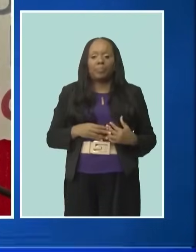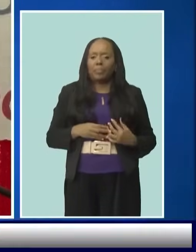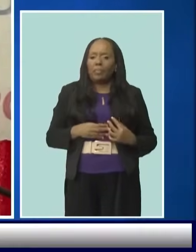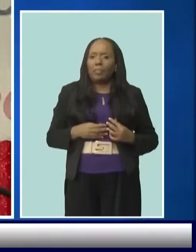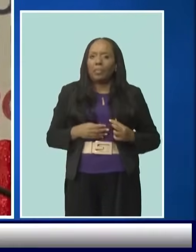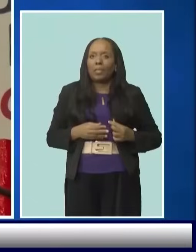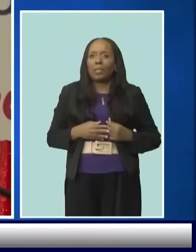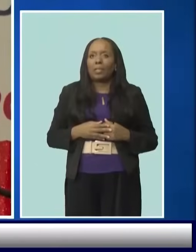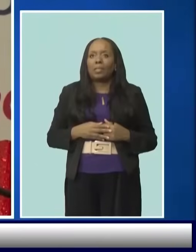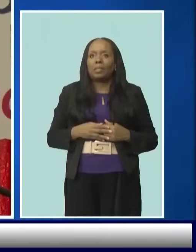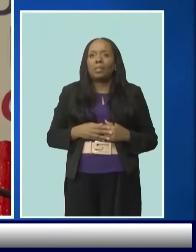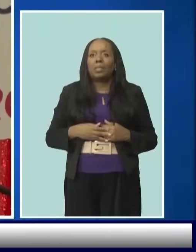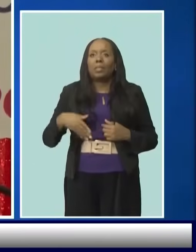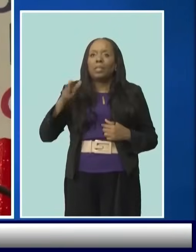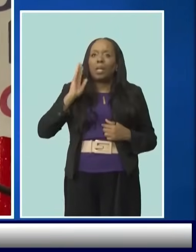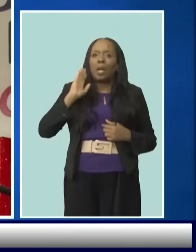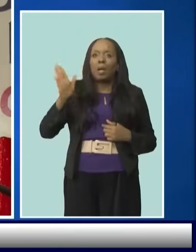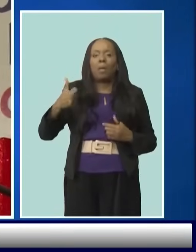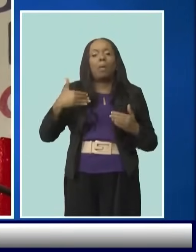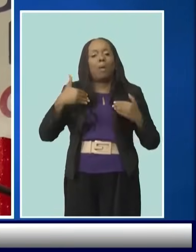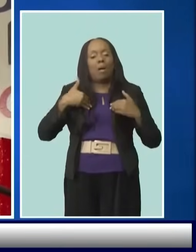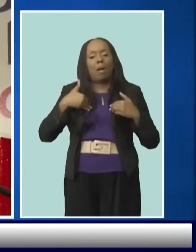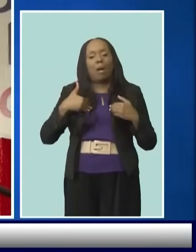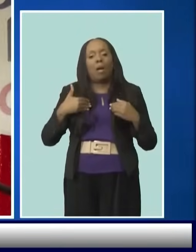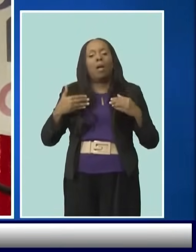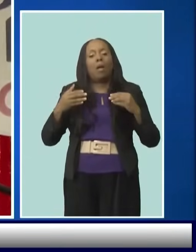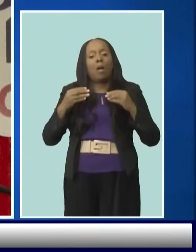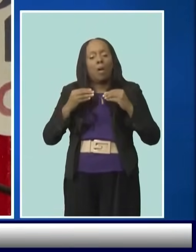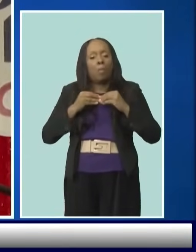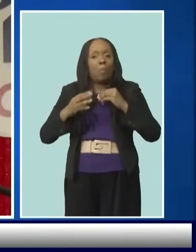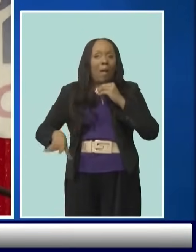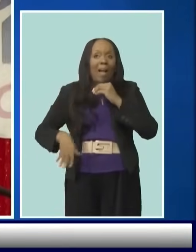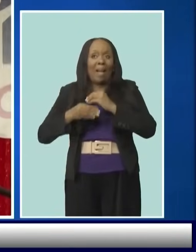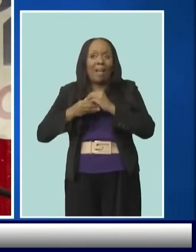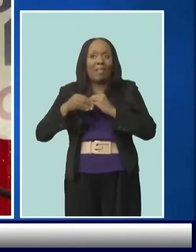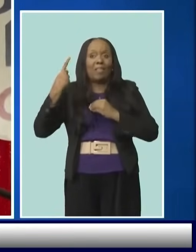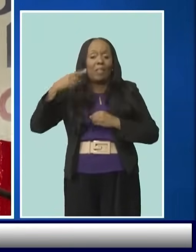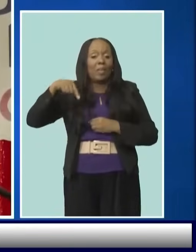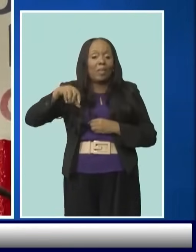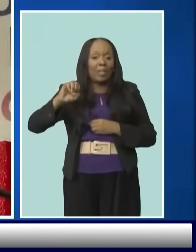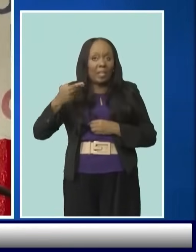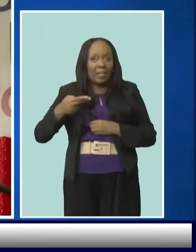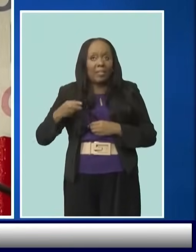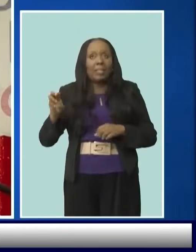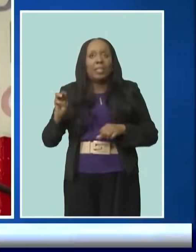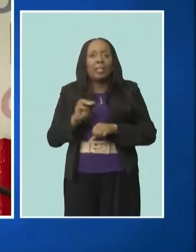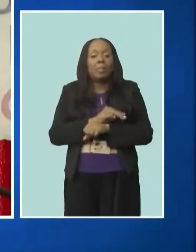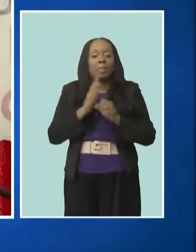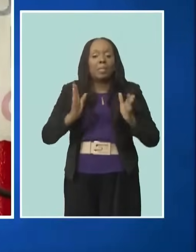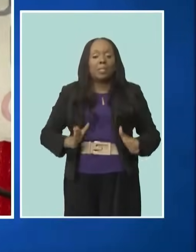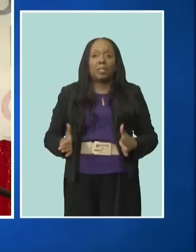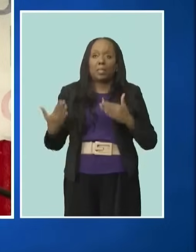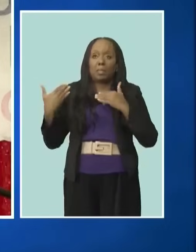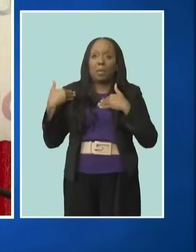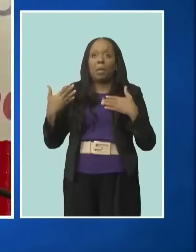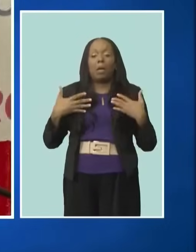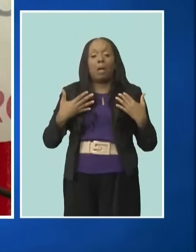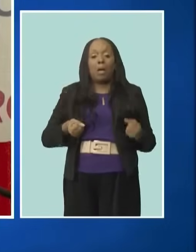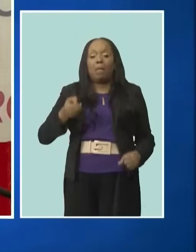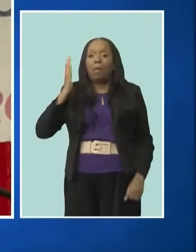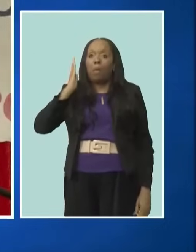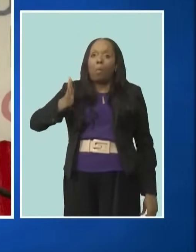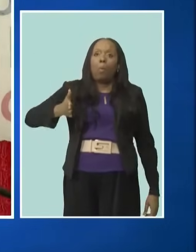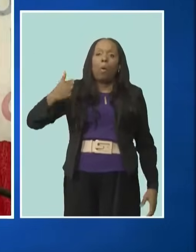of the QEH since its construction. The Minister of Health will make a ministerial statement in